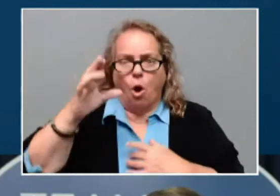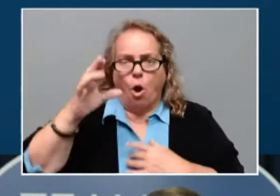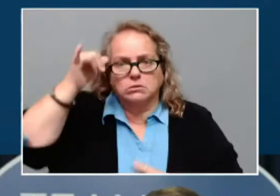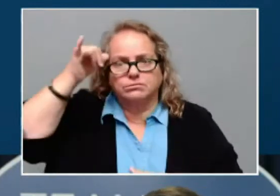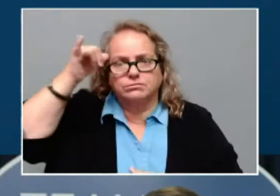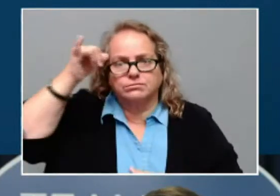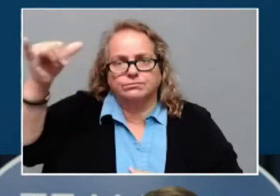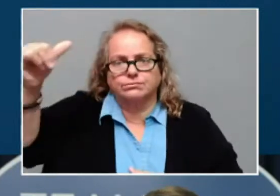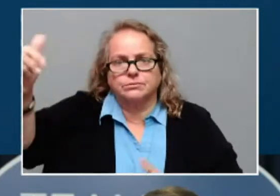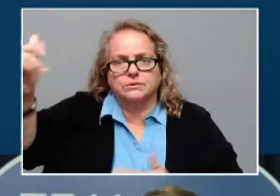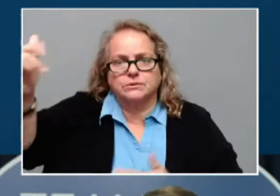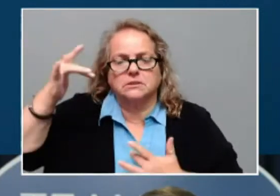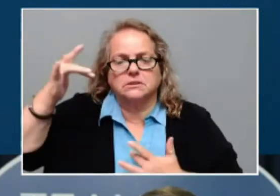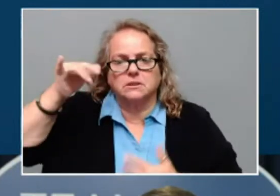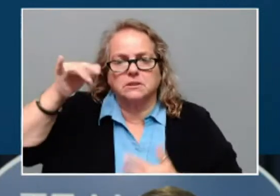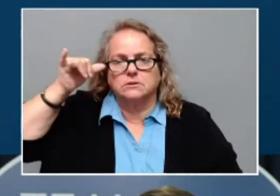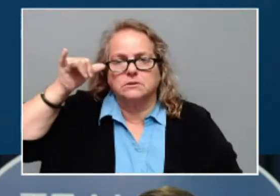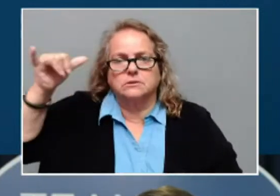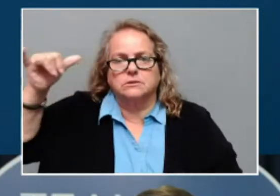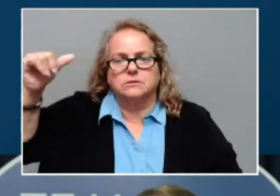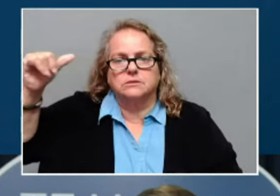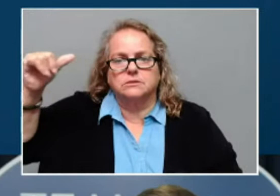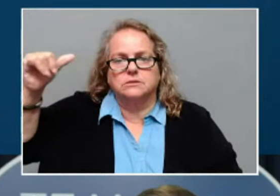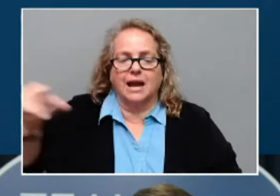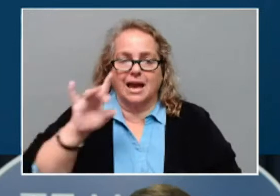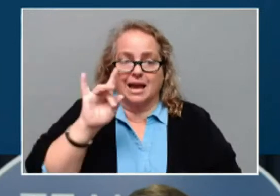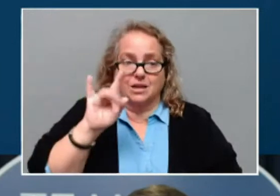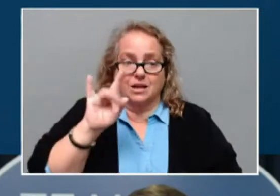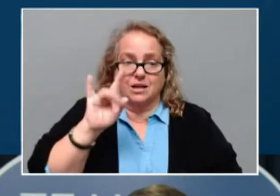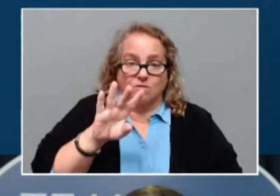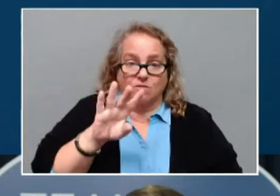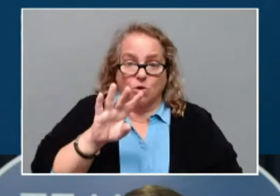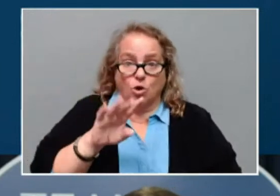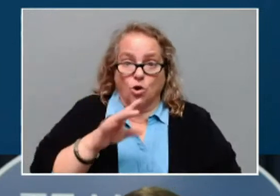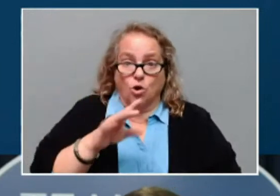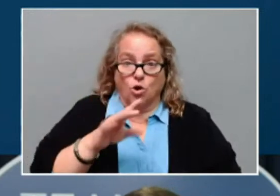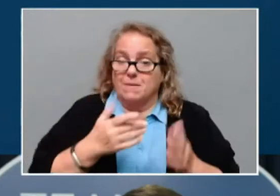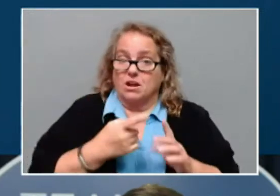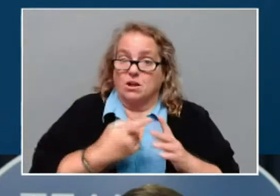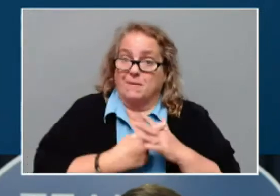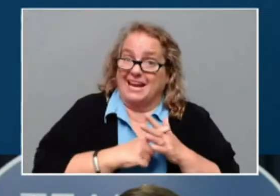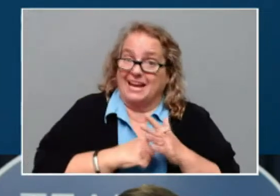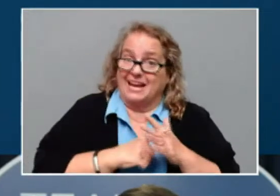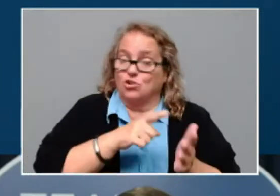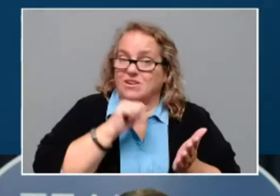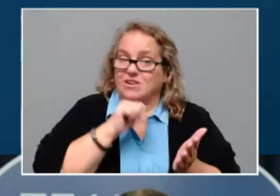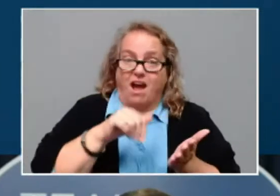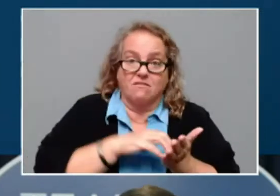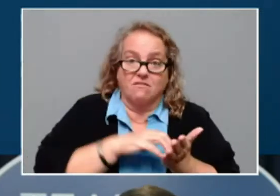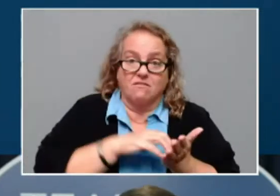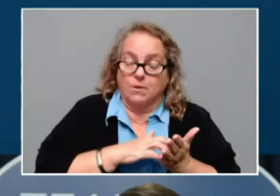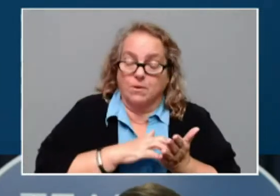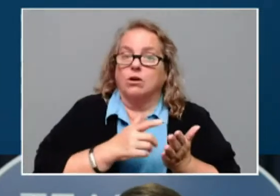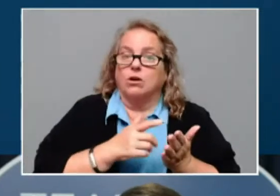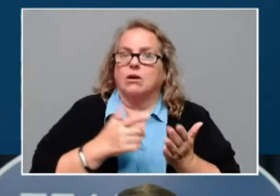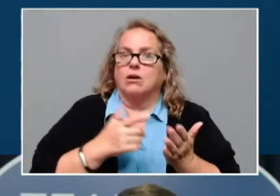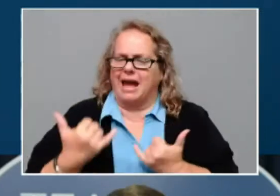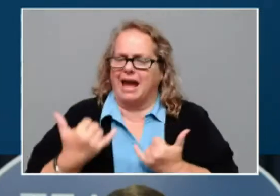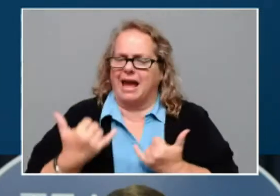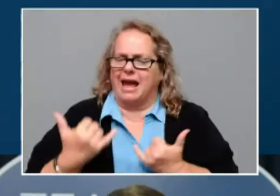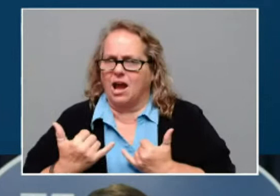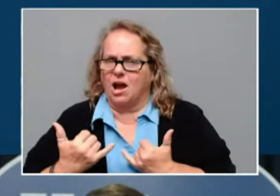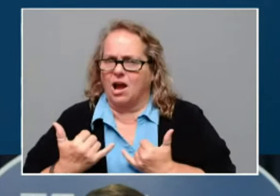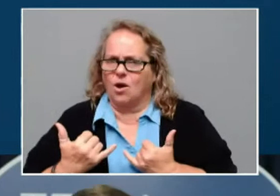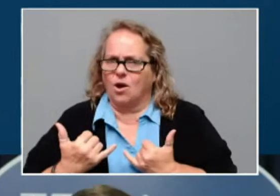24, maybe you were invulnerable early in the pandemic. You are not now. And I think that is getting